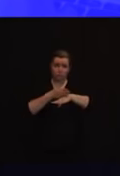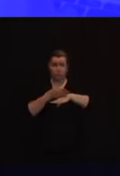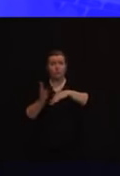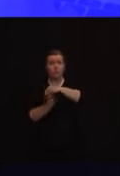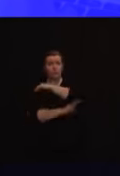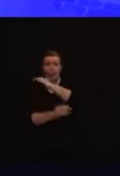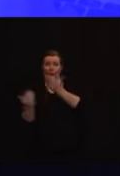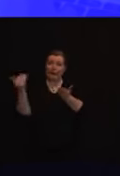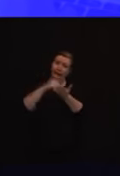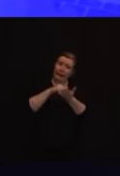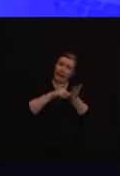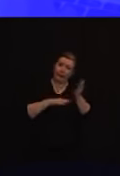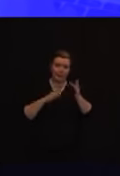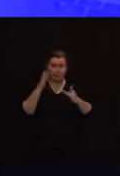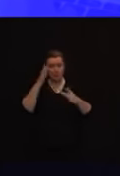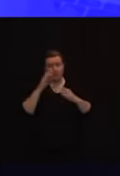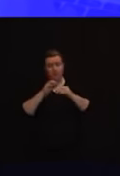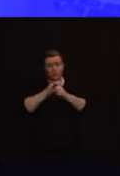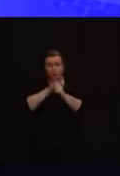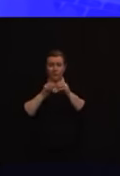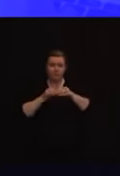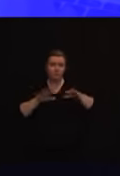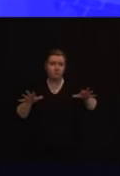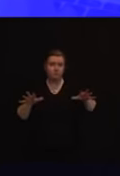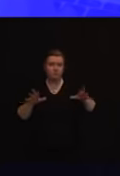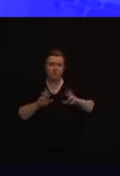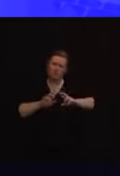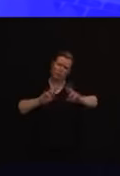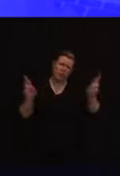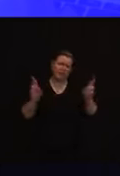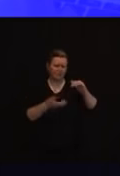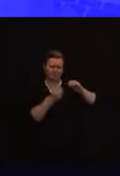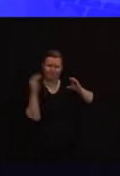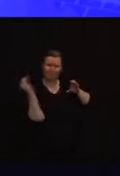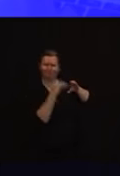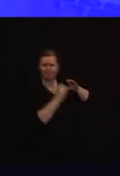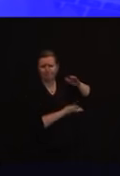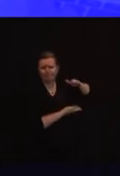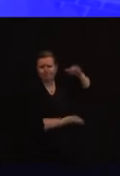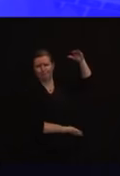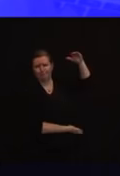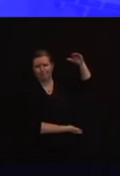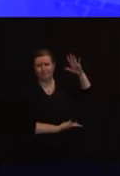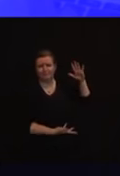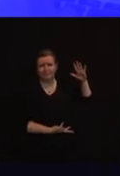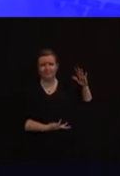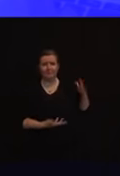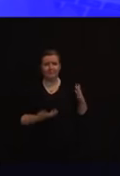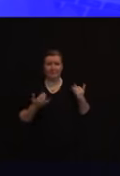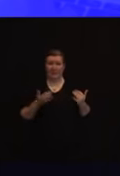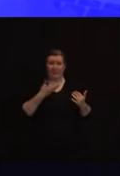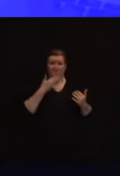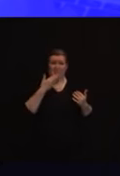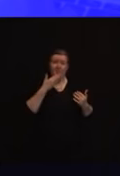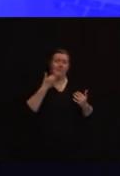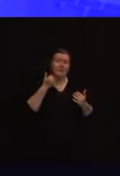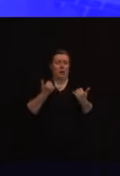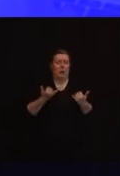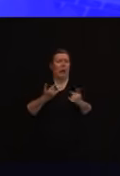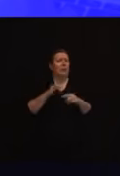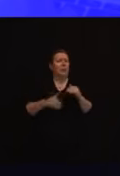we have all that we need in our stockpile? So I'd say we were better off than we were a month ago, but it is a moving target, as the